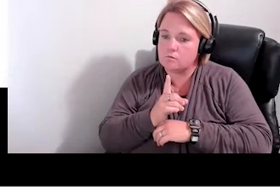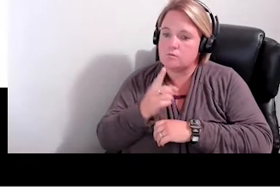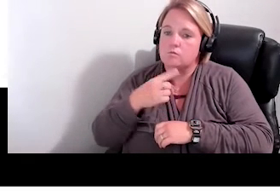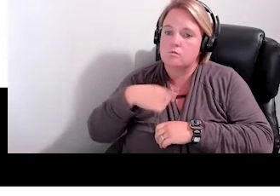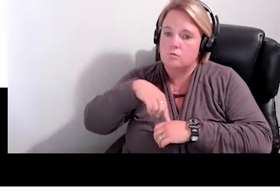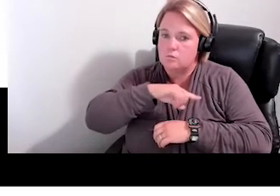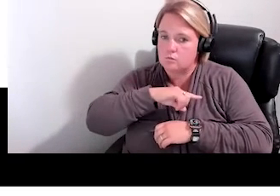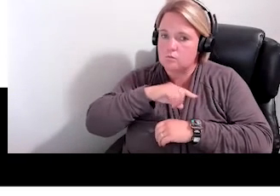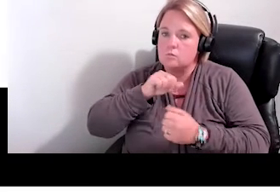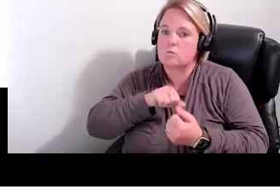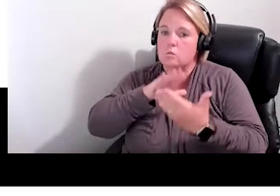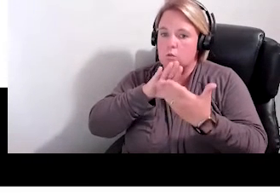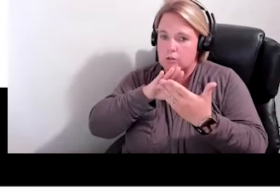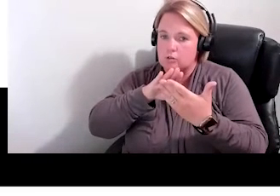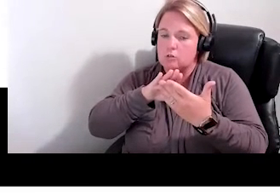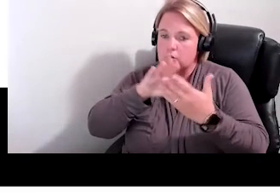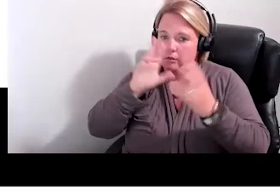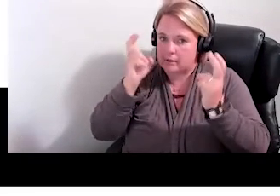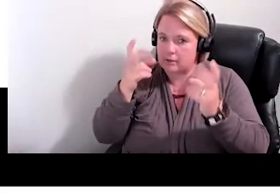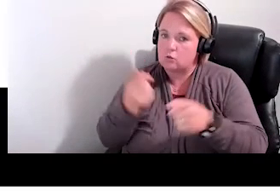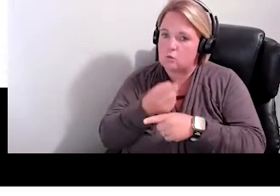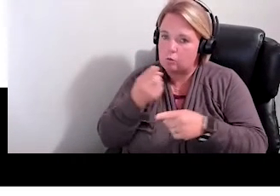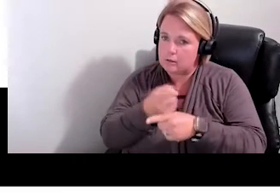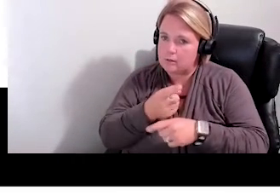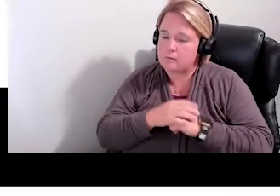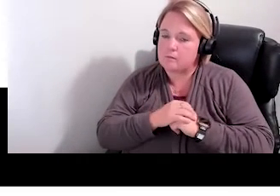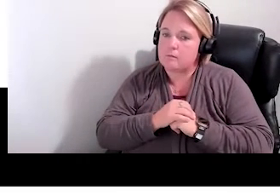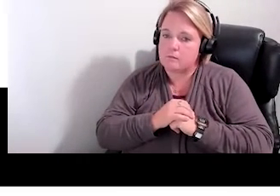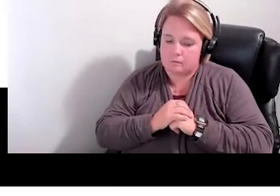are addressing issues appropriately.